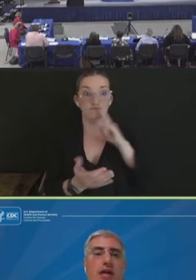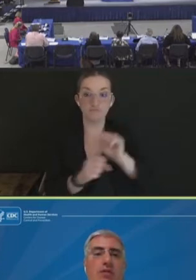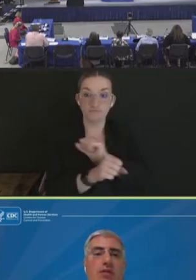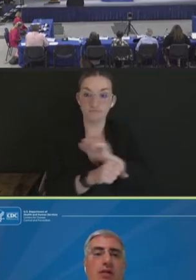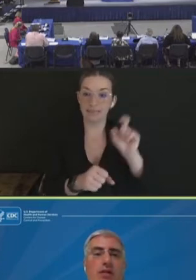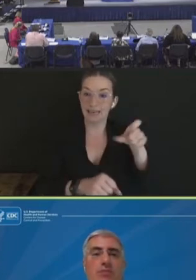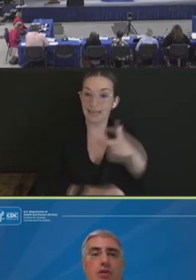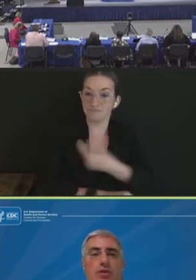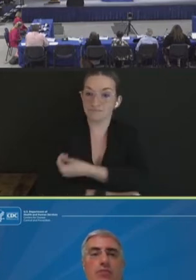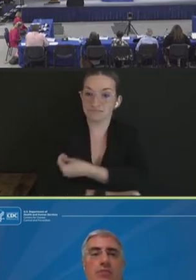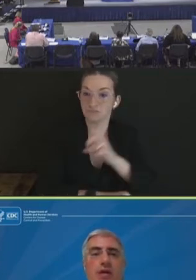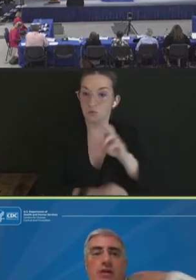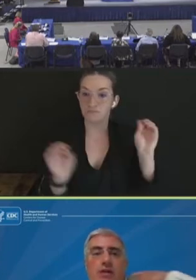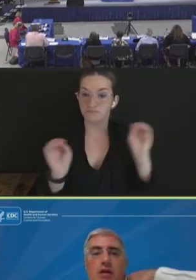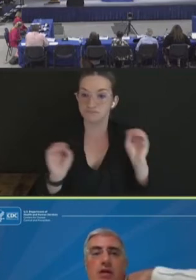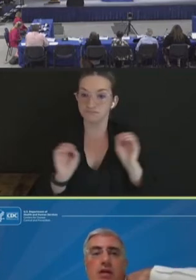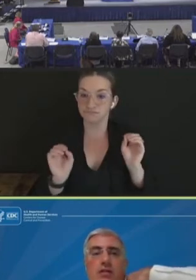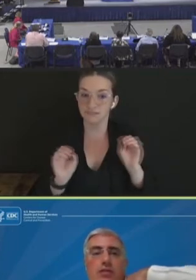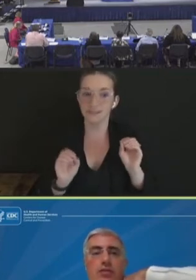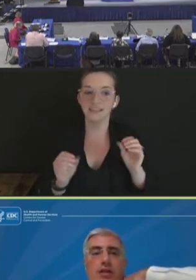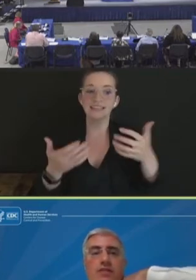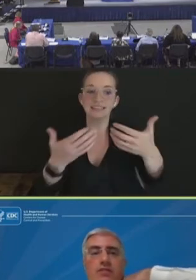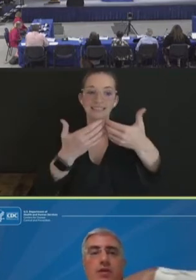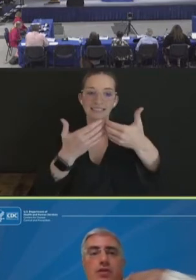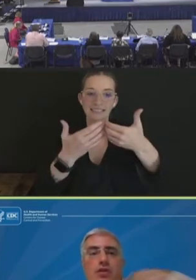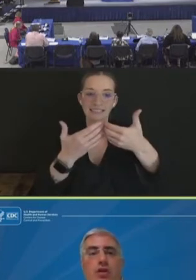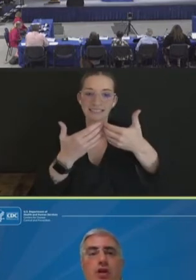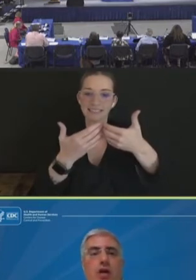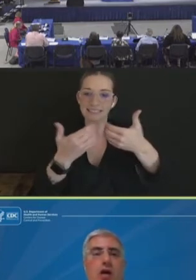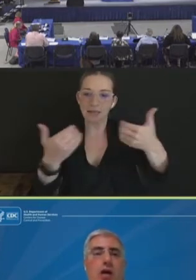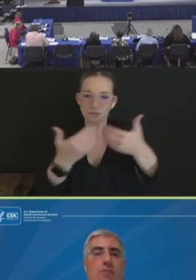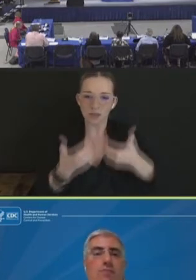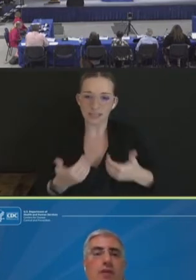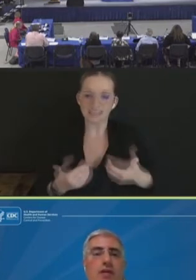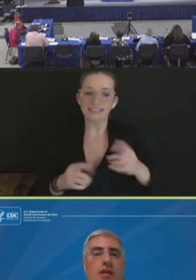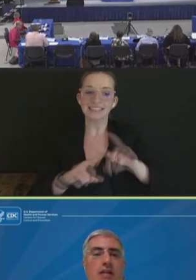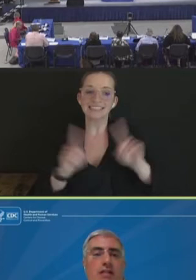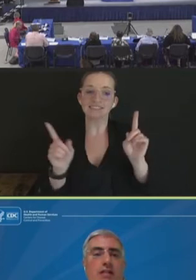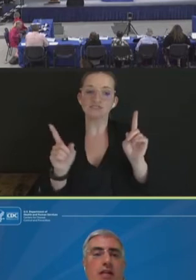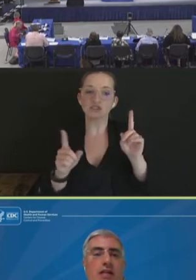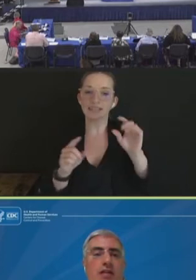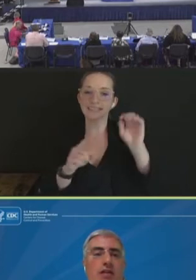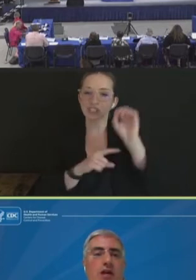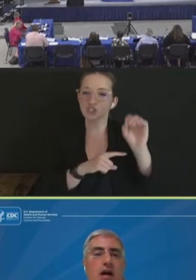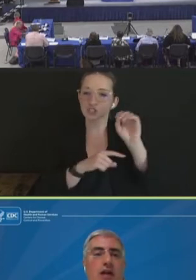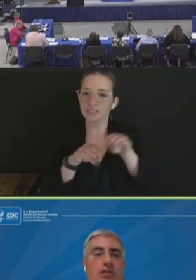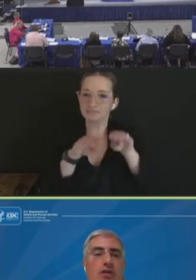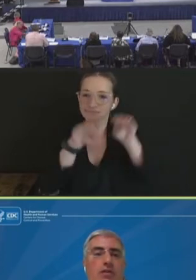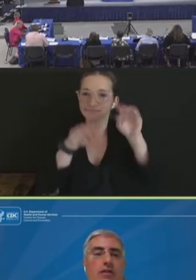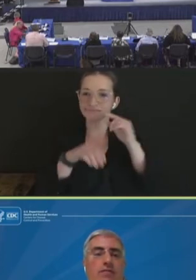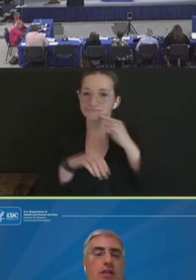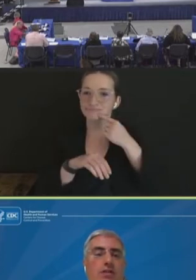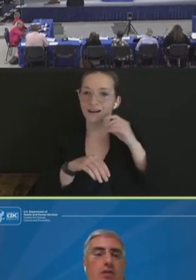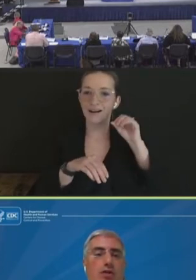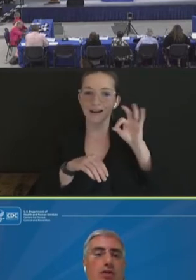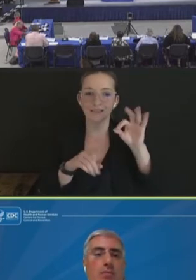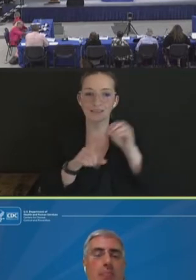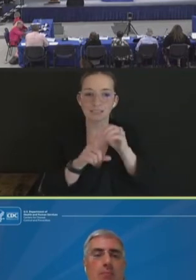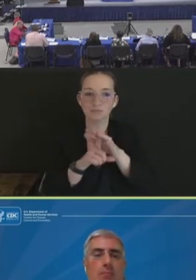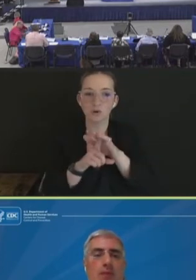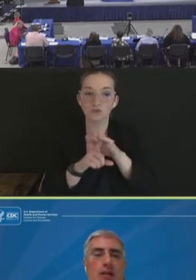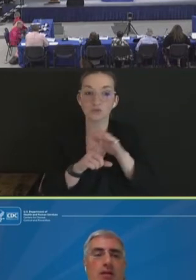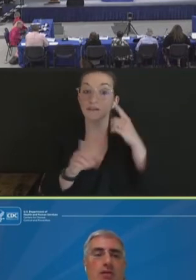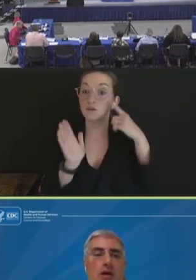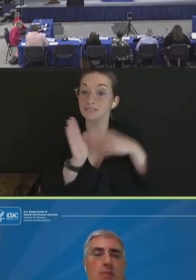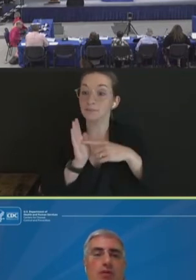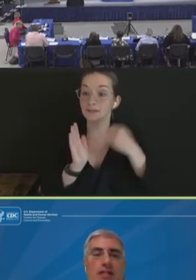separates out exposures by their degree of exposure. As indicated here, a high degree of exposure